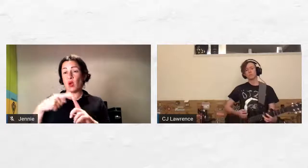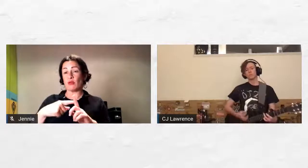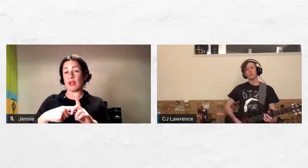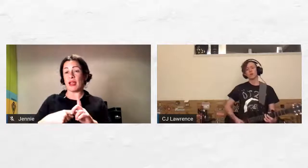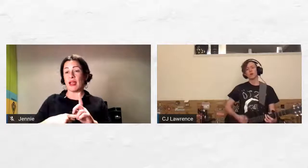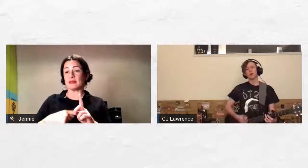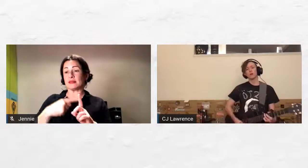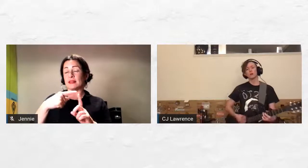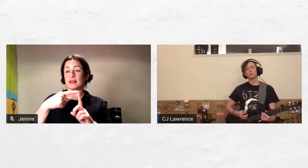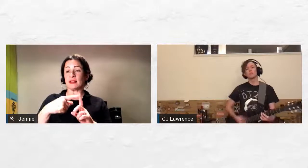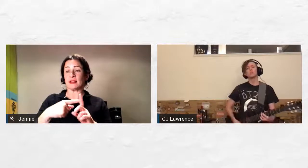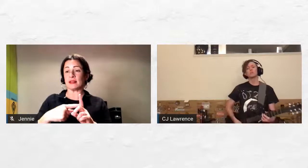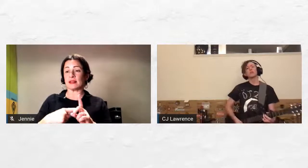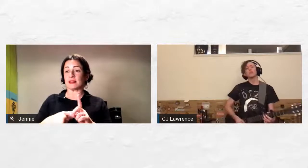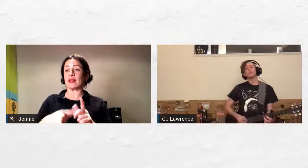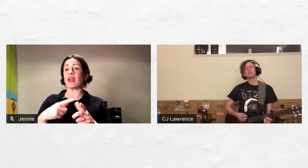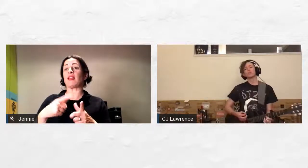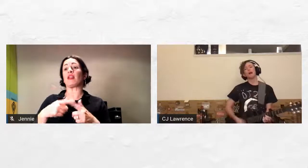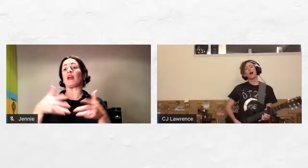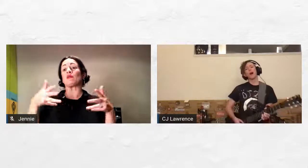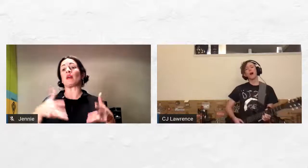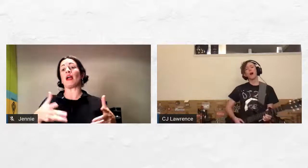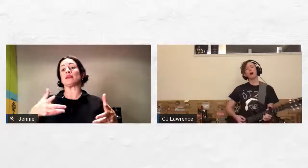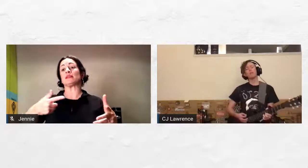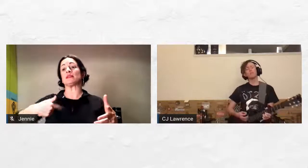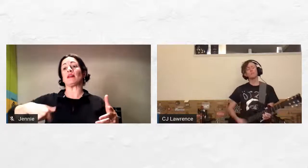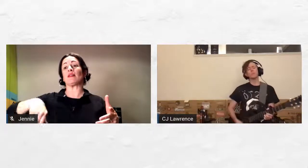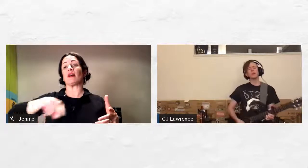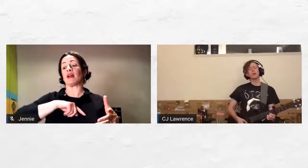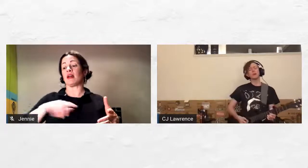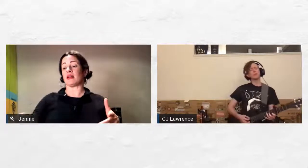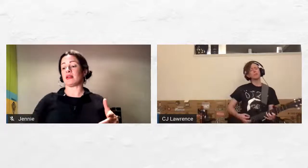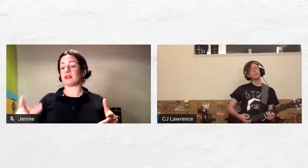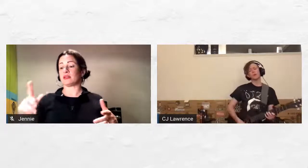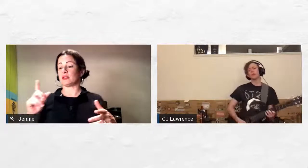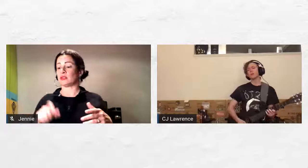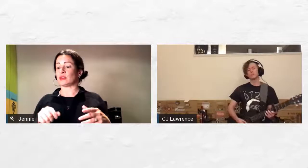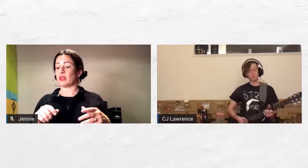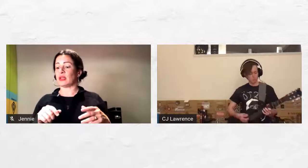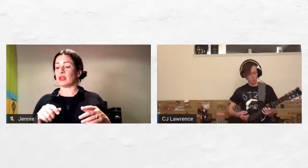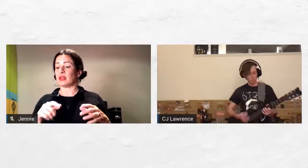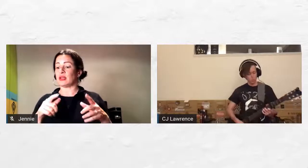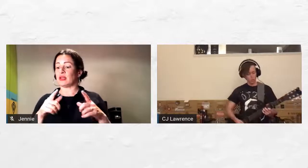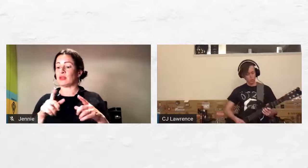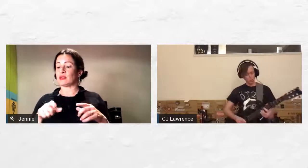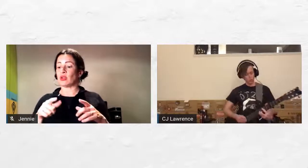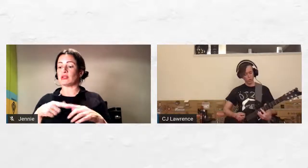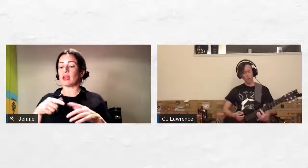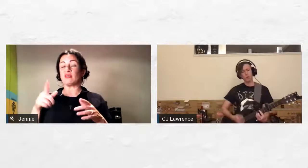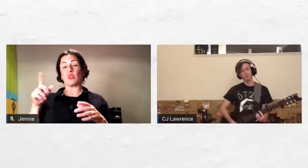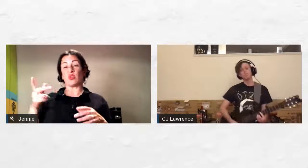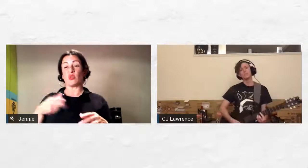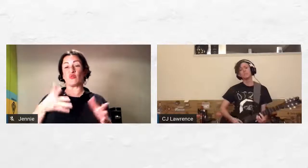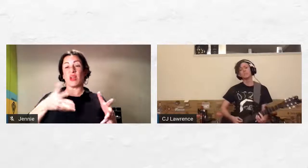rest of us should have been paying